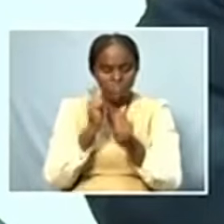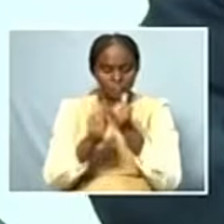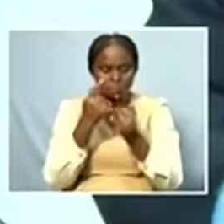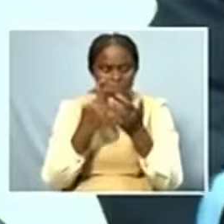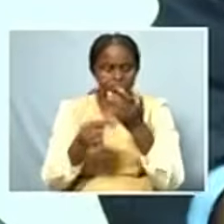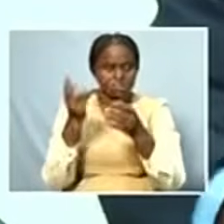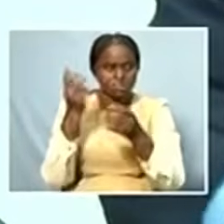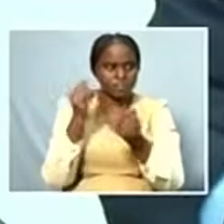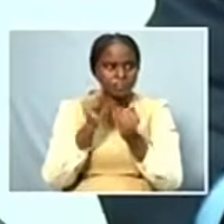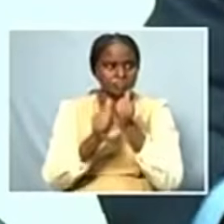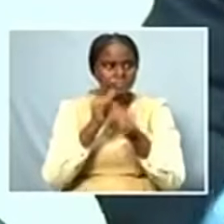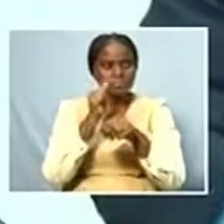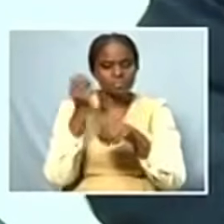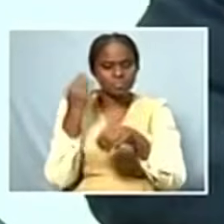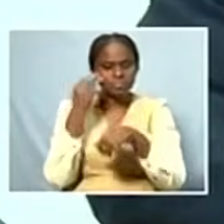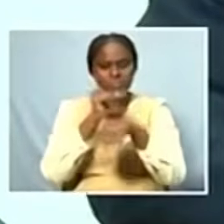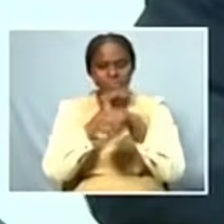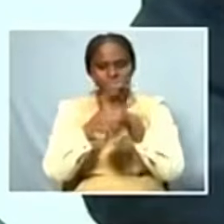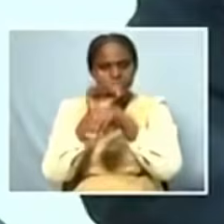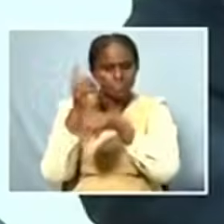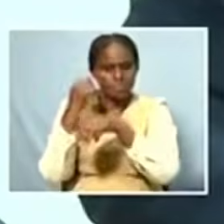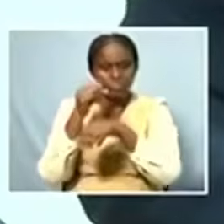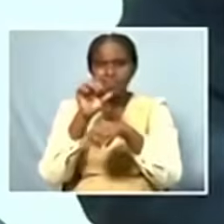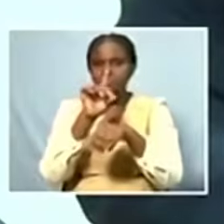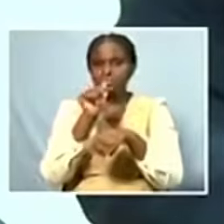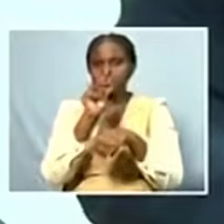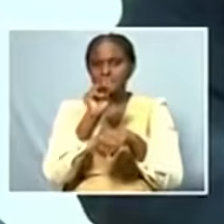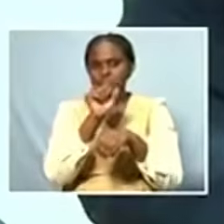sent out for the dams